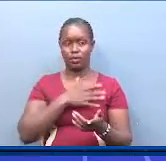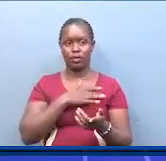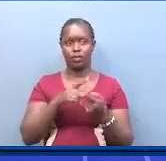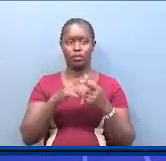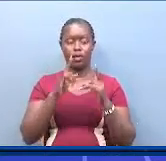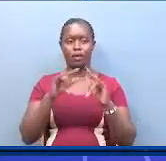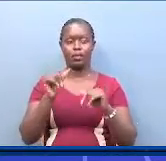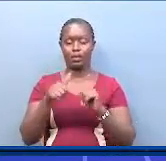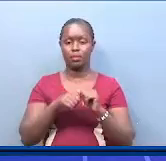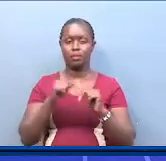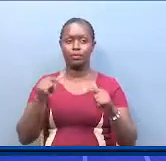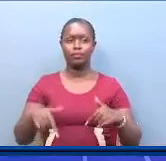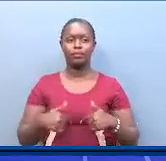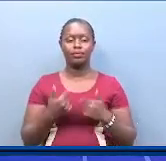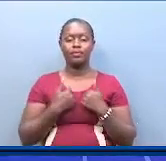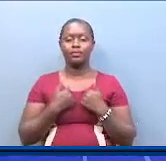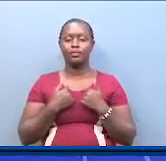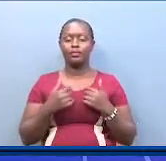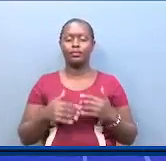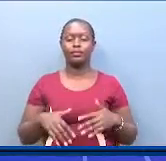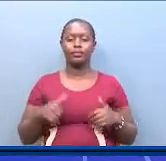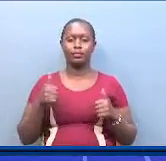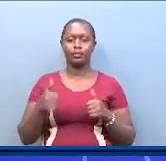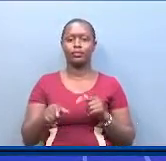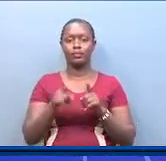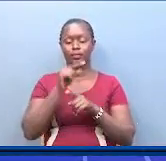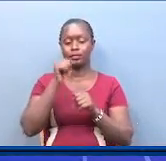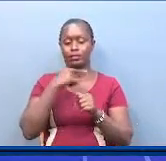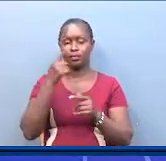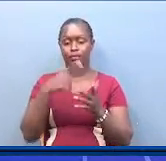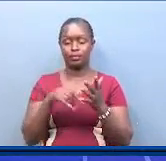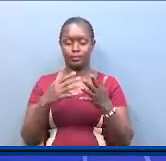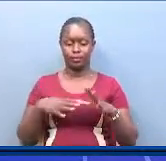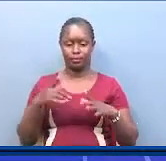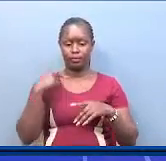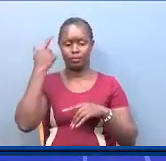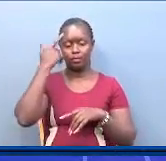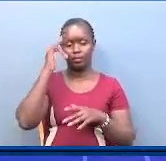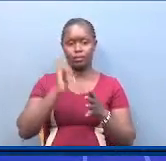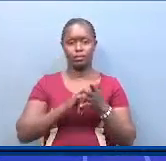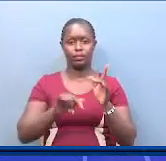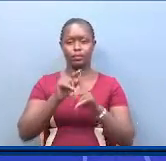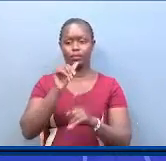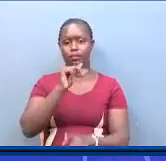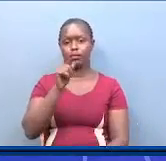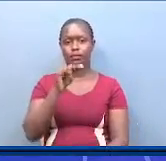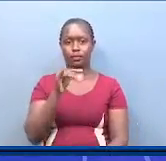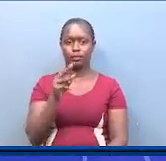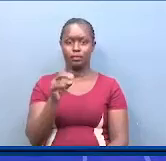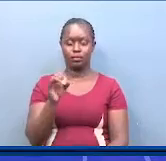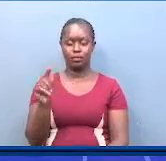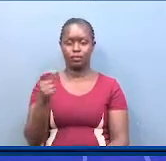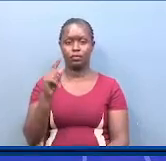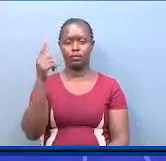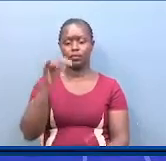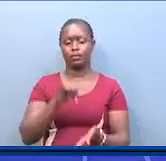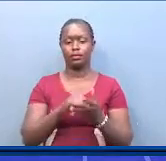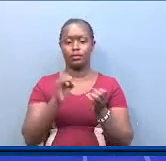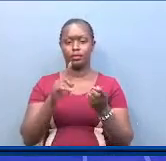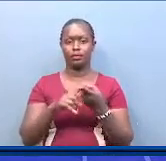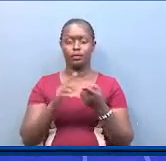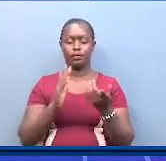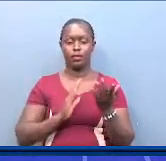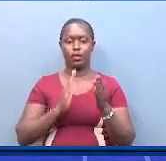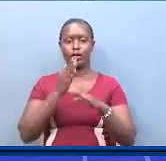not about selfishness. And I can tell you, even the people who are thinking, who are in Azimio or in Kenya Kwanza, that if they take